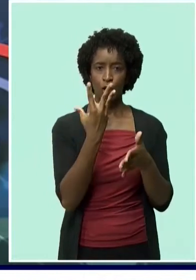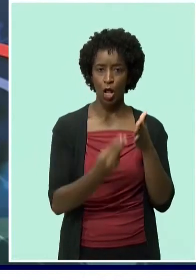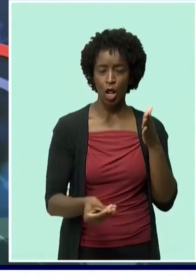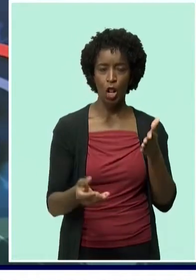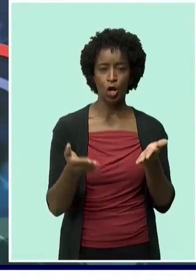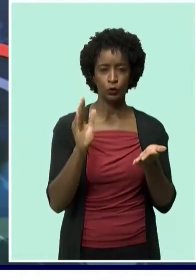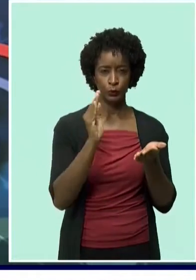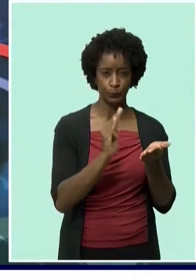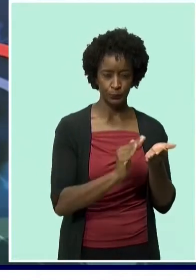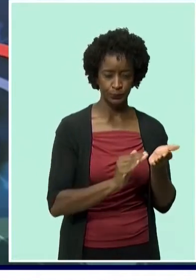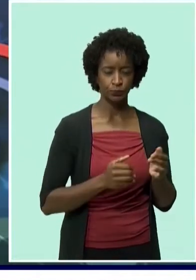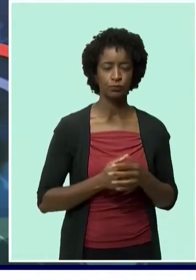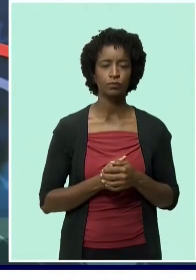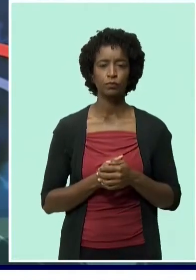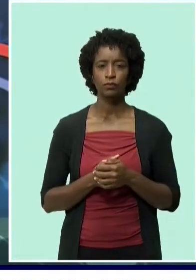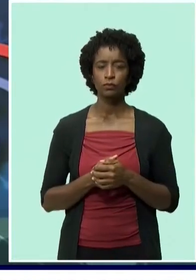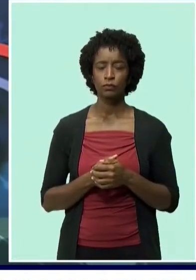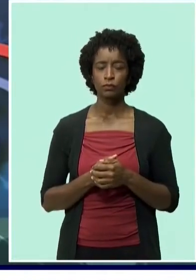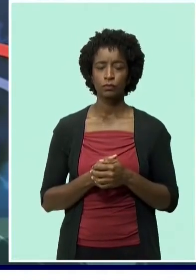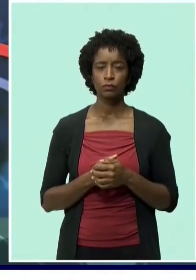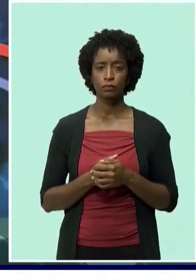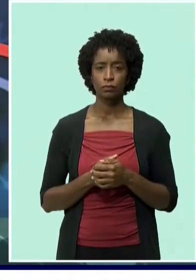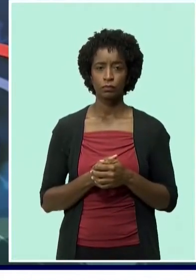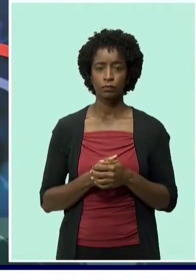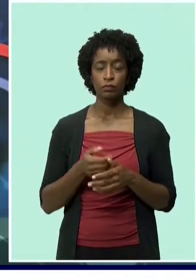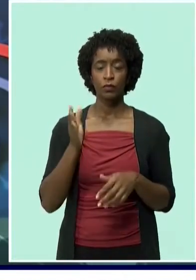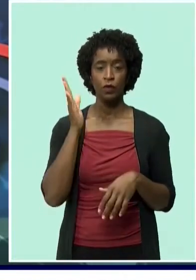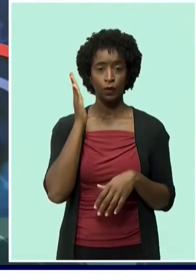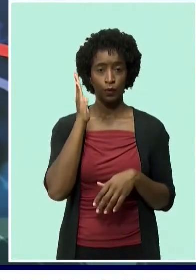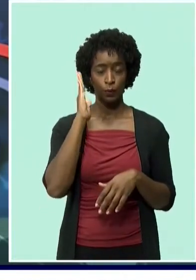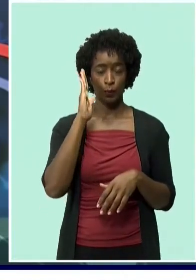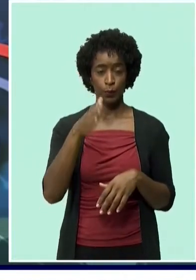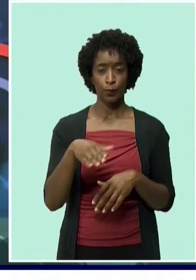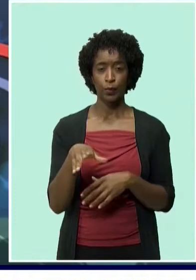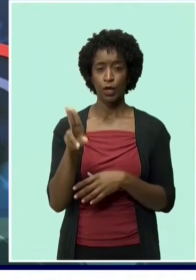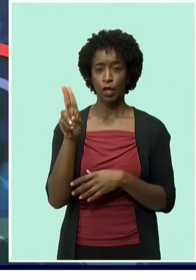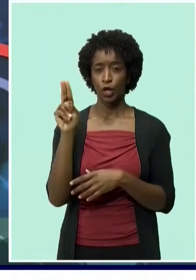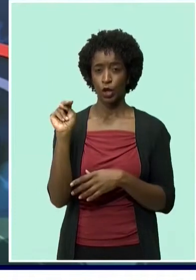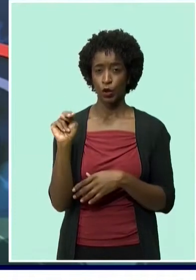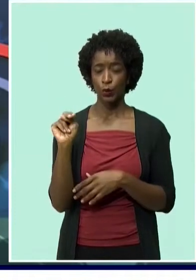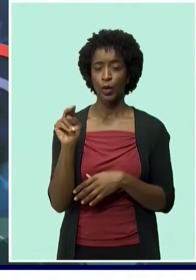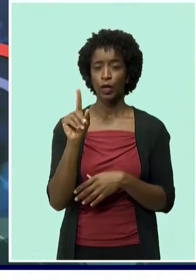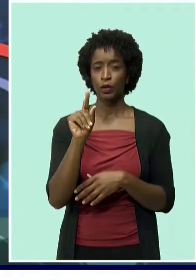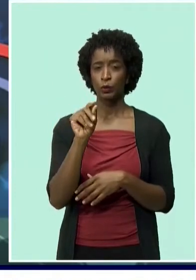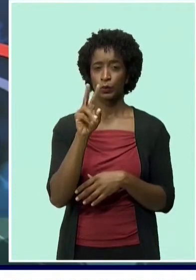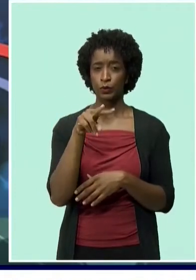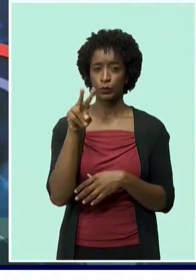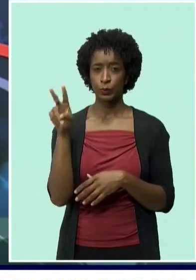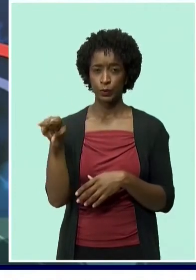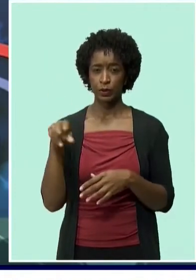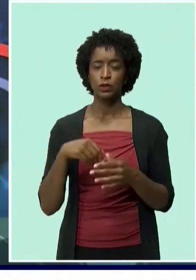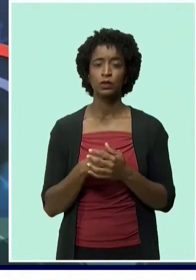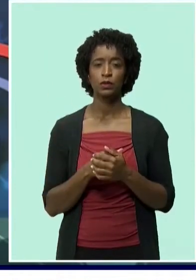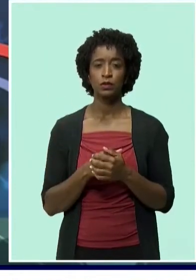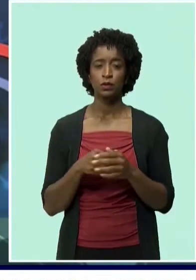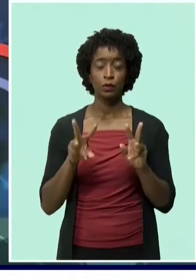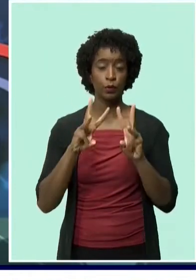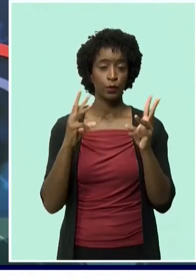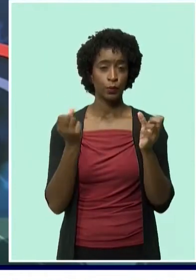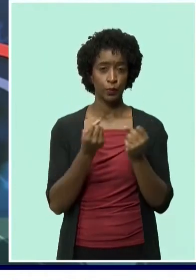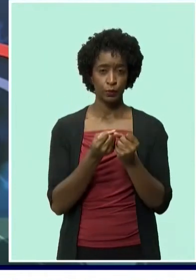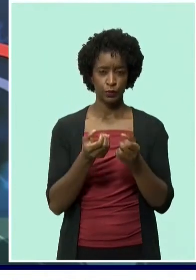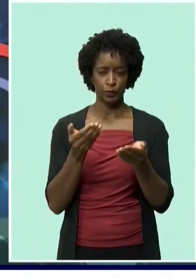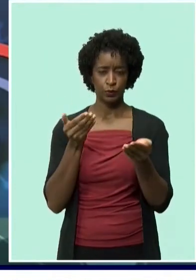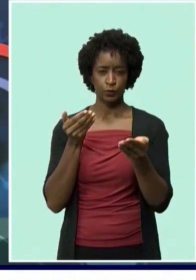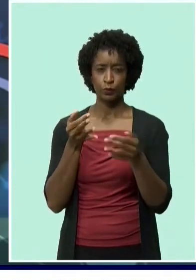Now, ahead of the upcoming 2022 United Nations Climate Change Conference, the Food is Never Waste Coalition developed a